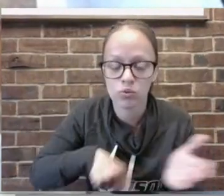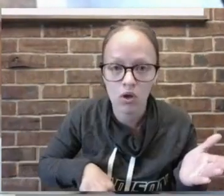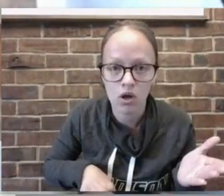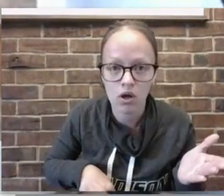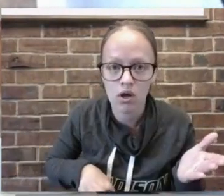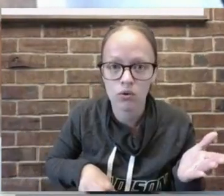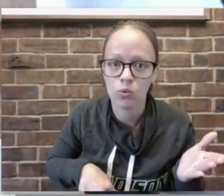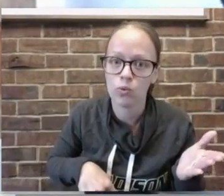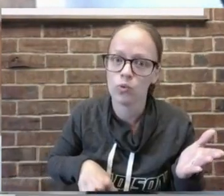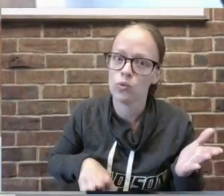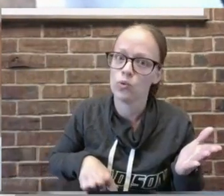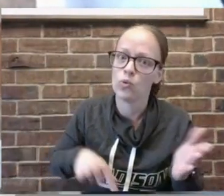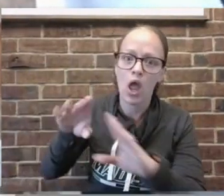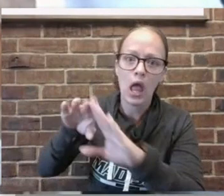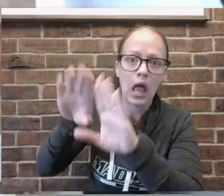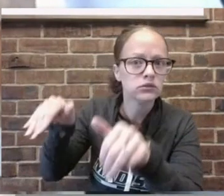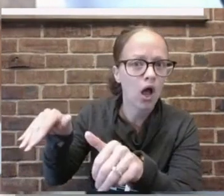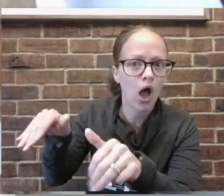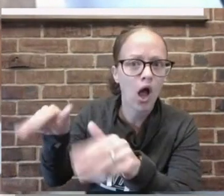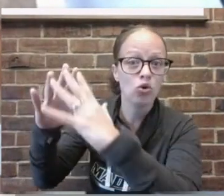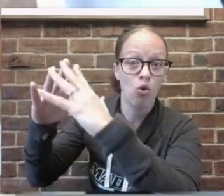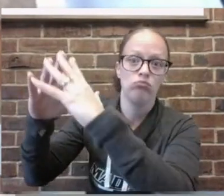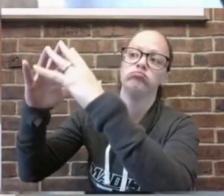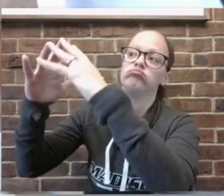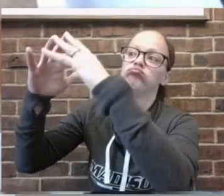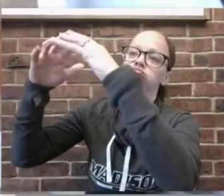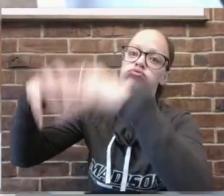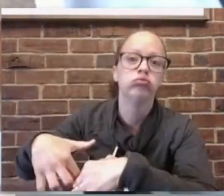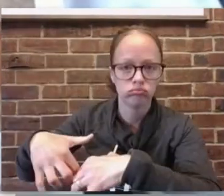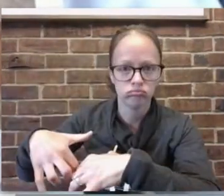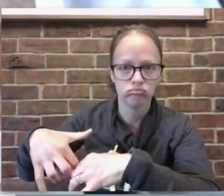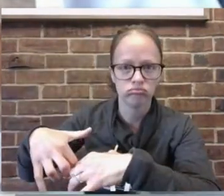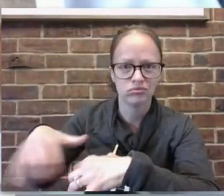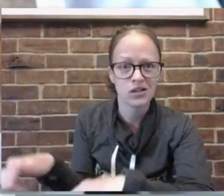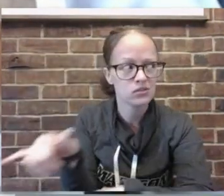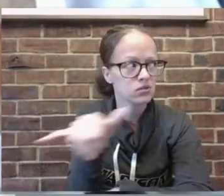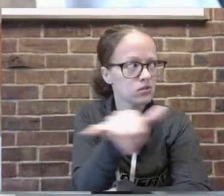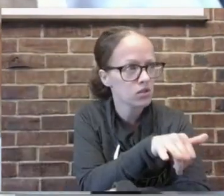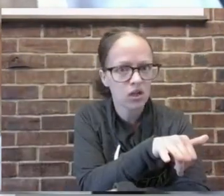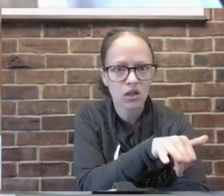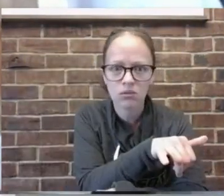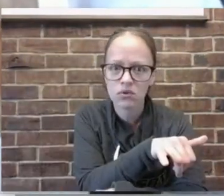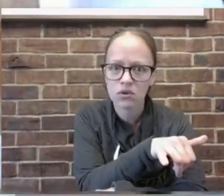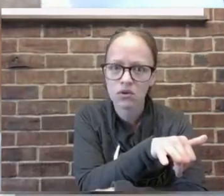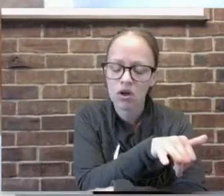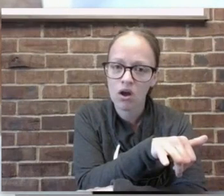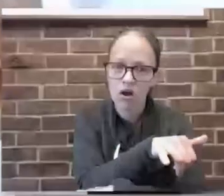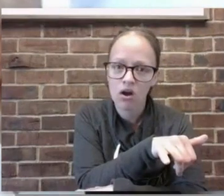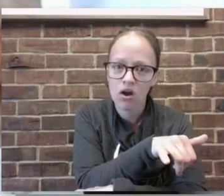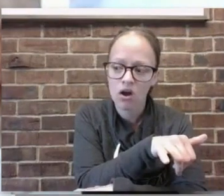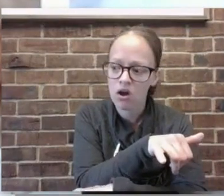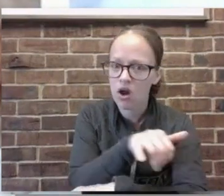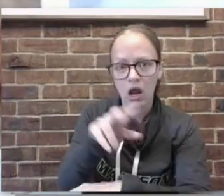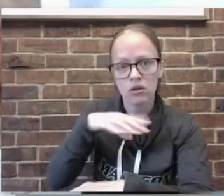guy's house blew down just like his brothers when the dust cleared and there was the second little